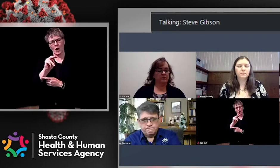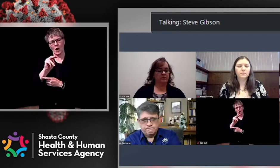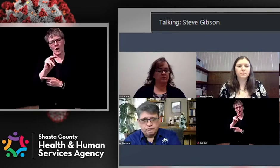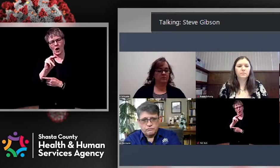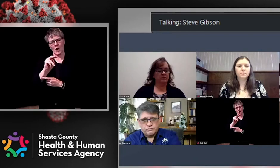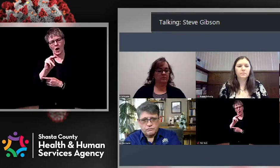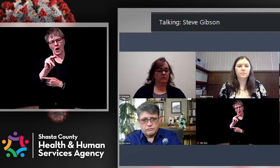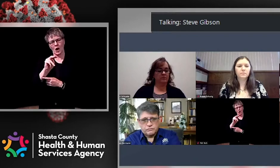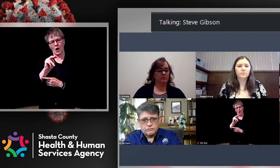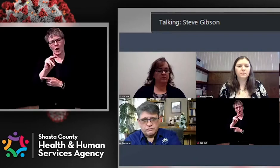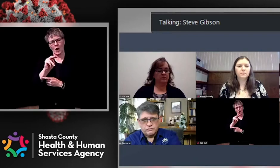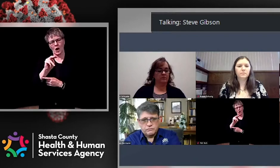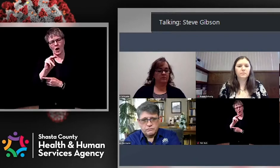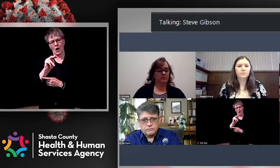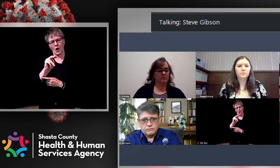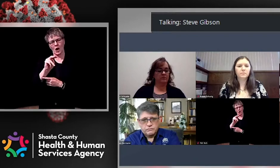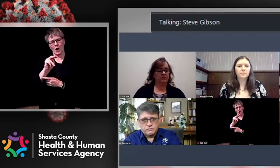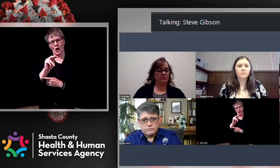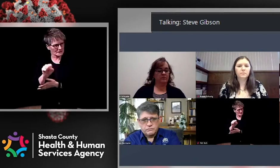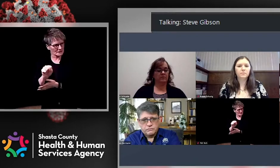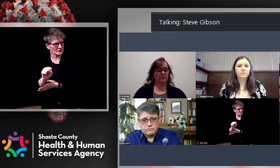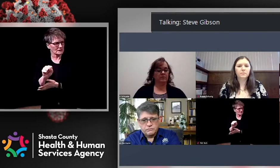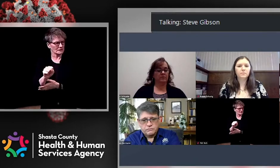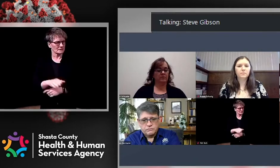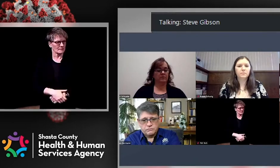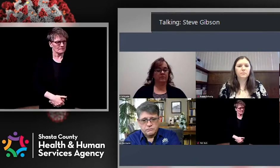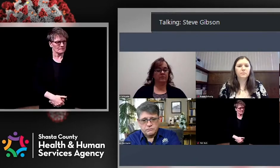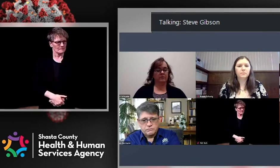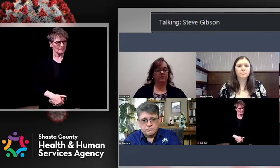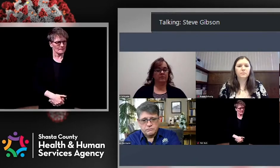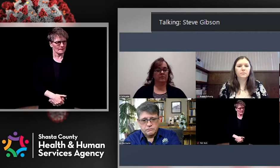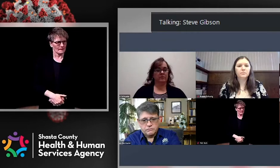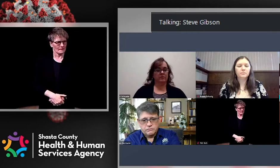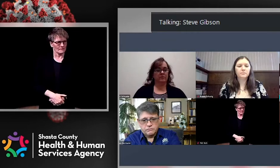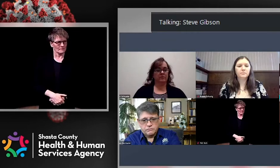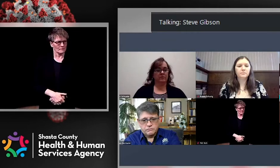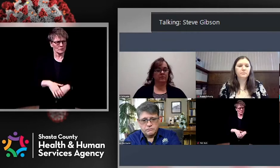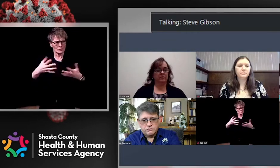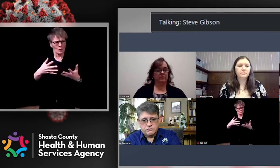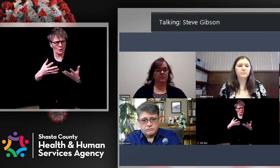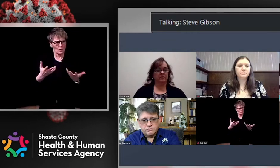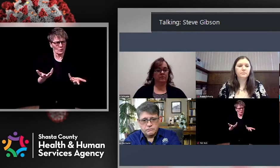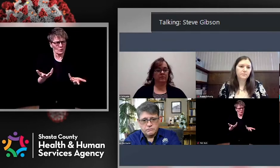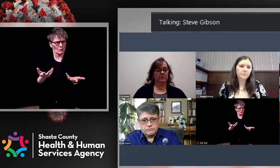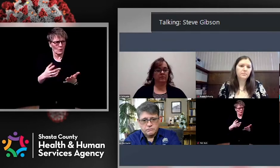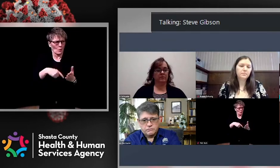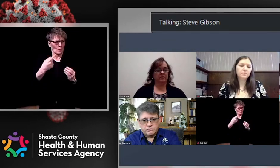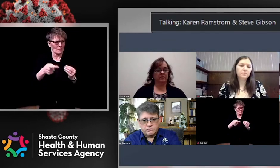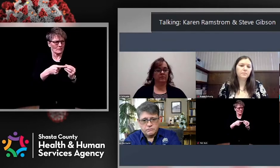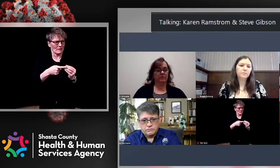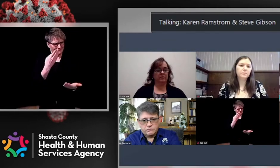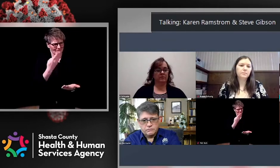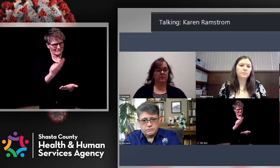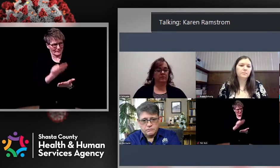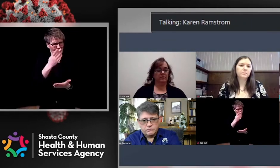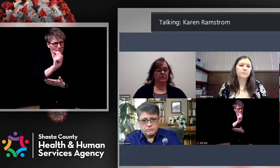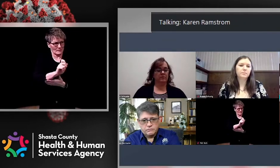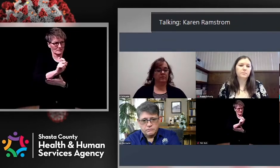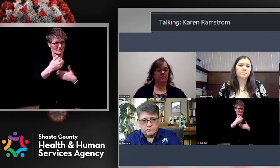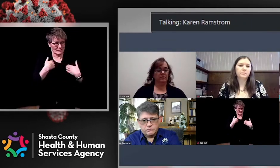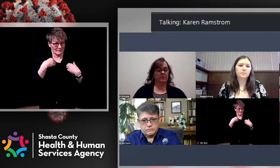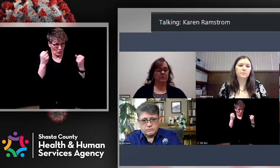How long can that stuff survive outside of the super cold storage? Right. So there's parameters that are